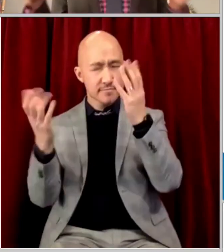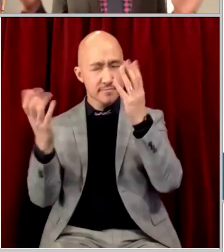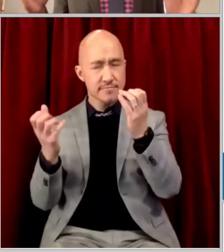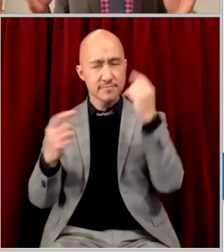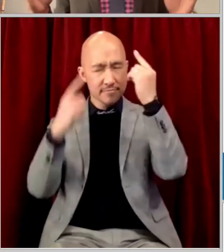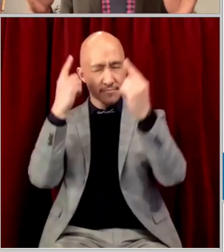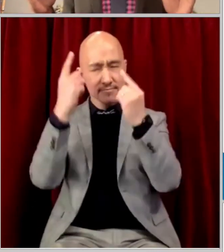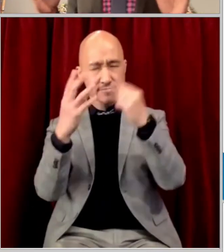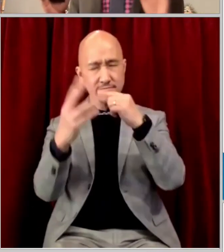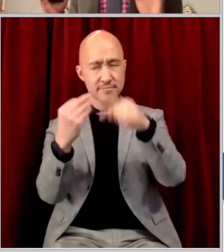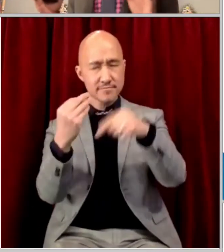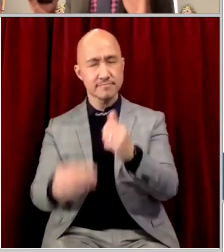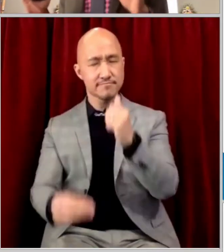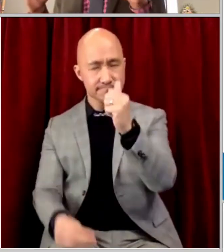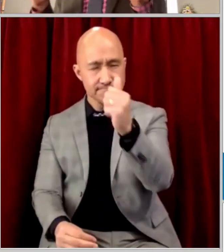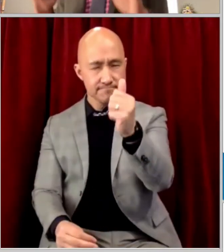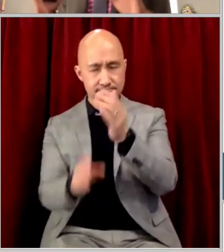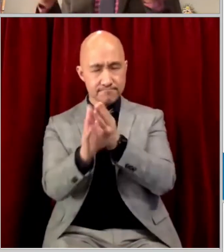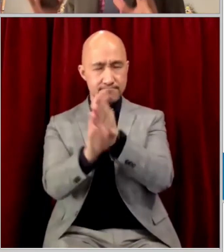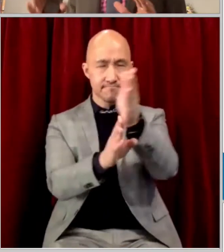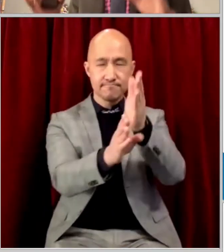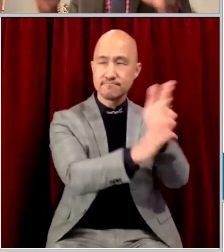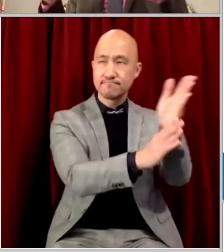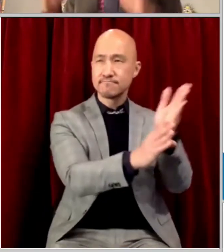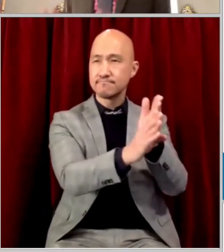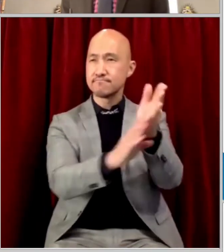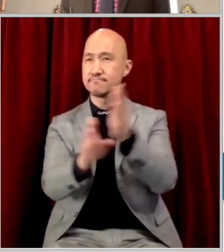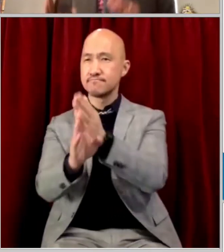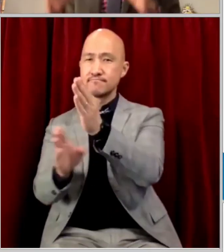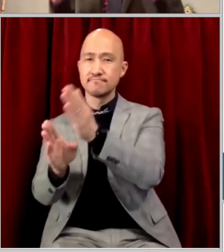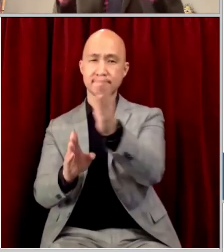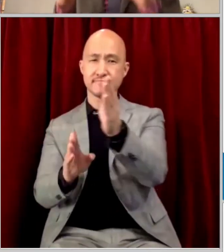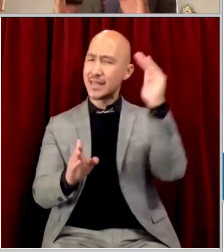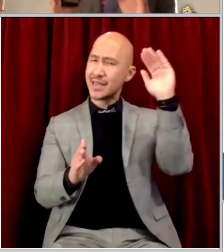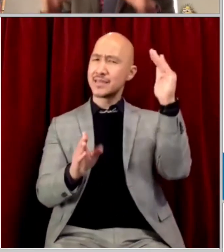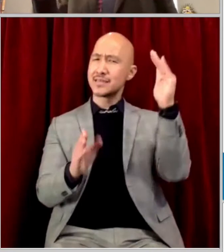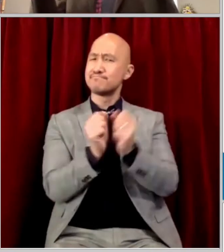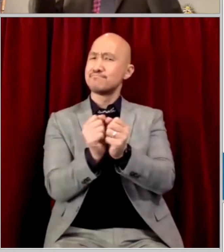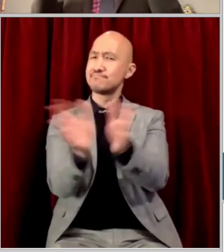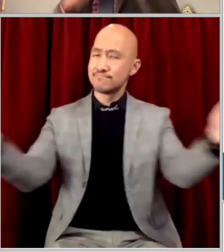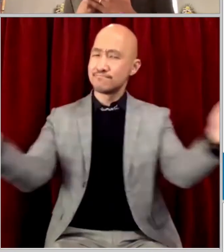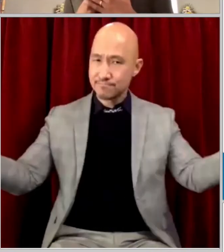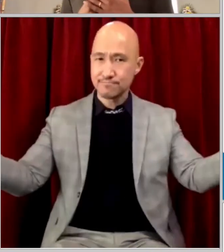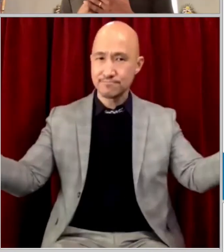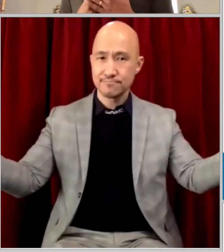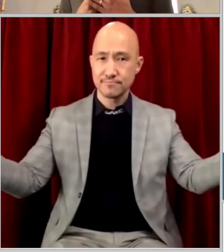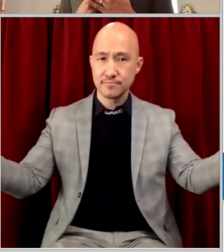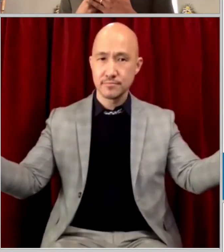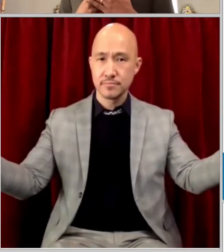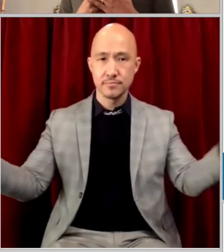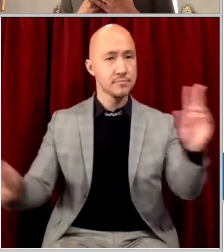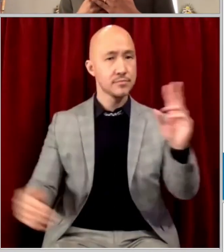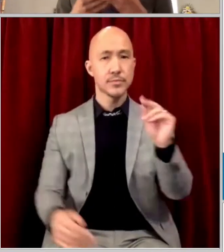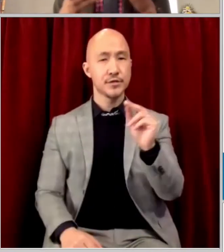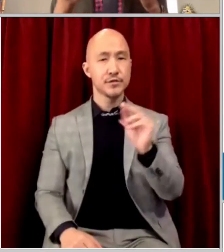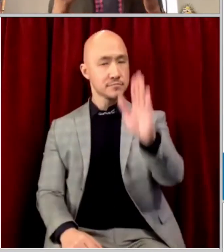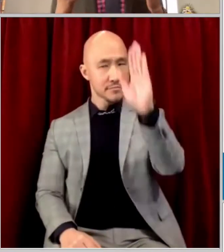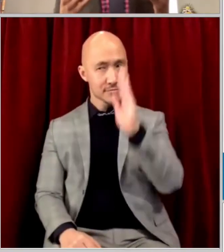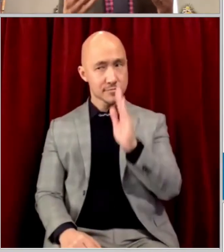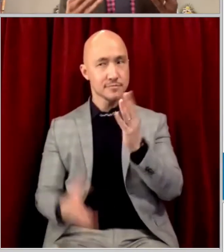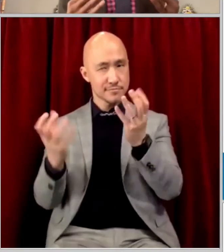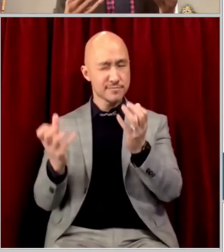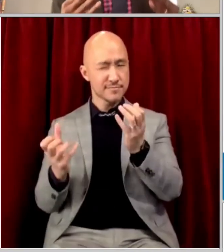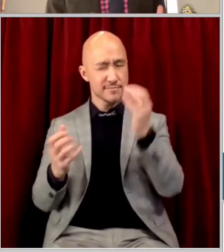I know it's for the whole world, but you know what? It sounds and feels really good when I think about it for me, right? That's